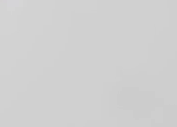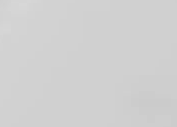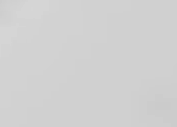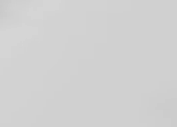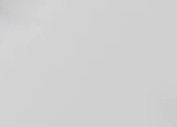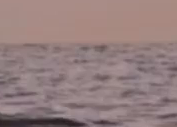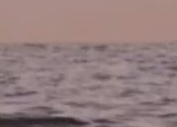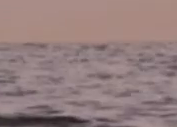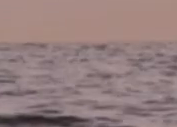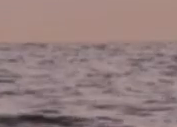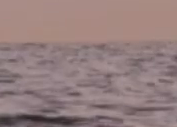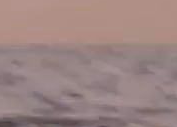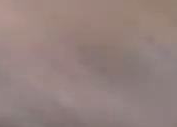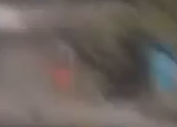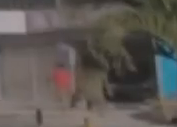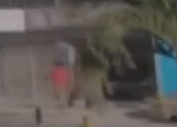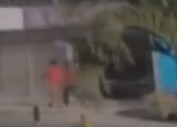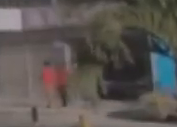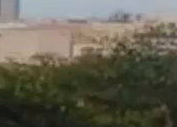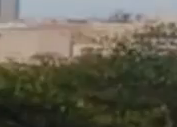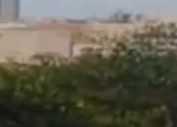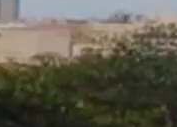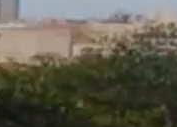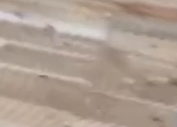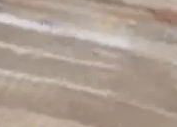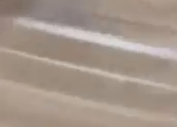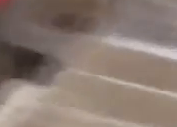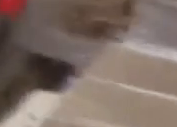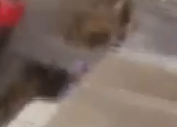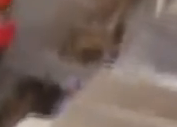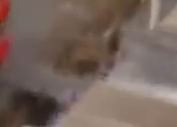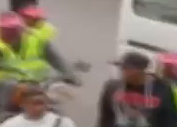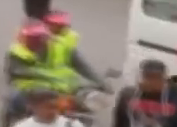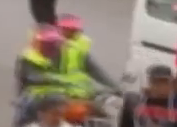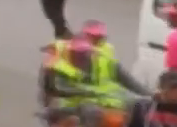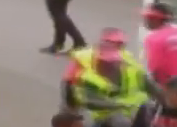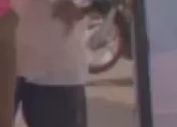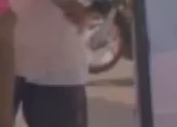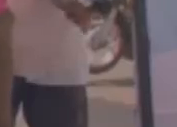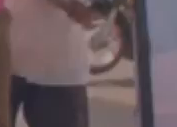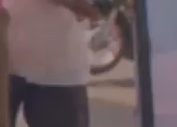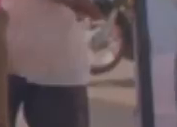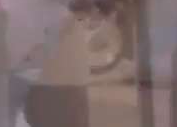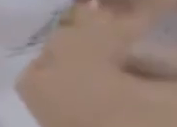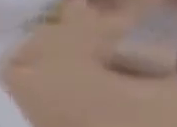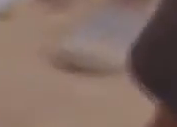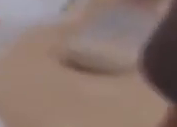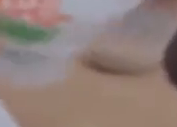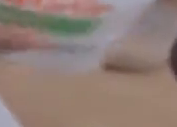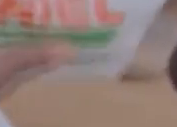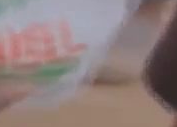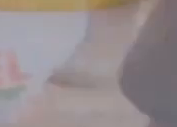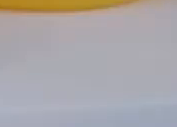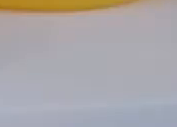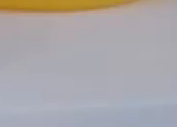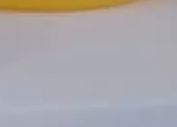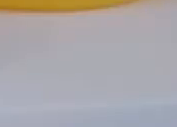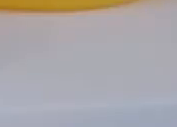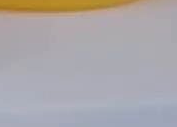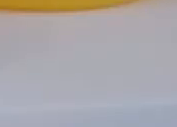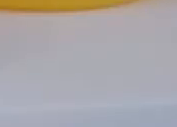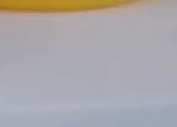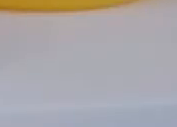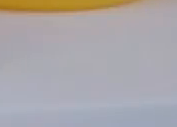The aerial challenge is moving across Kenya, improving Kenyans' lives by saving them money, offering brilliant stain removal in one